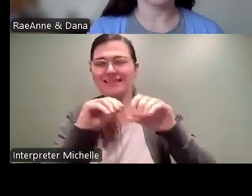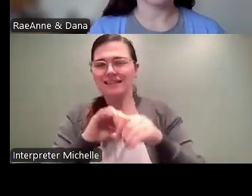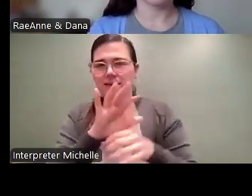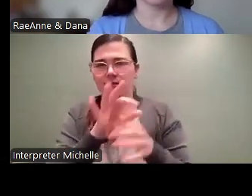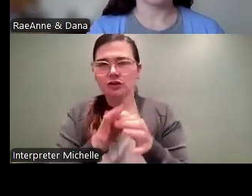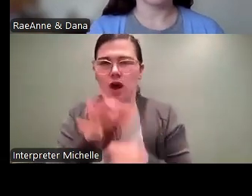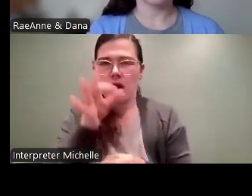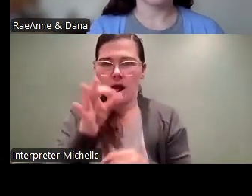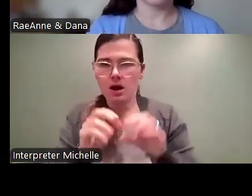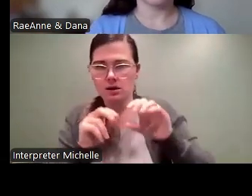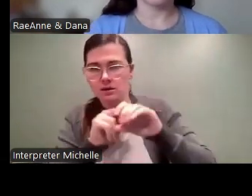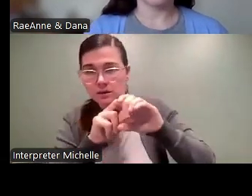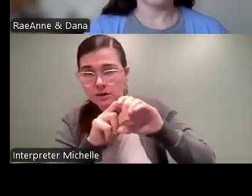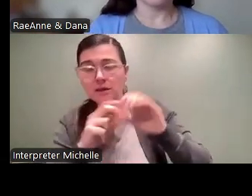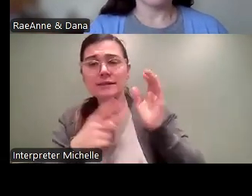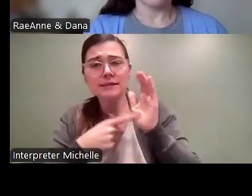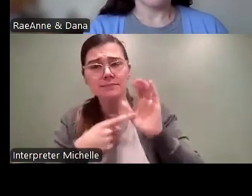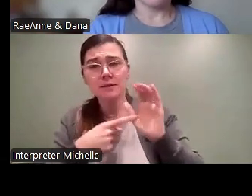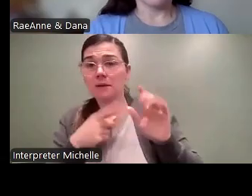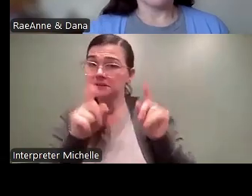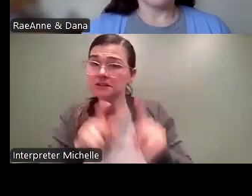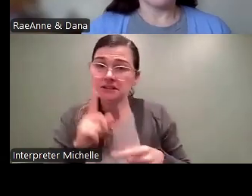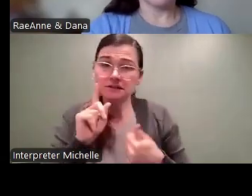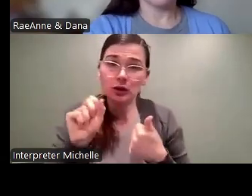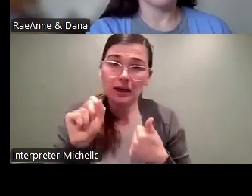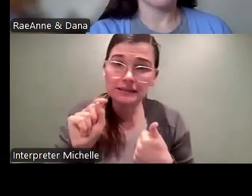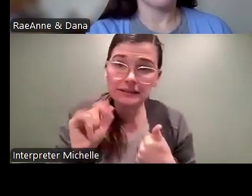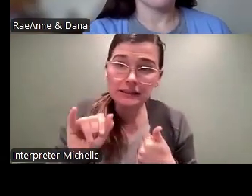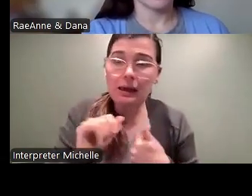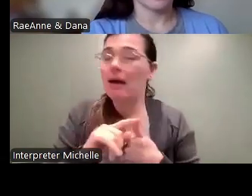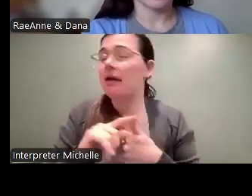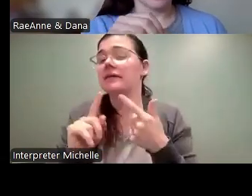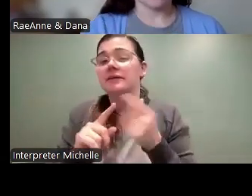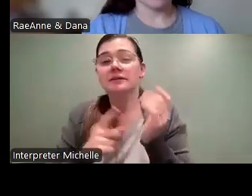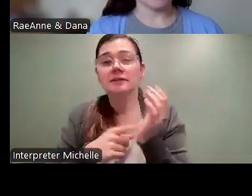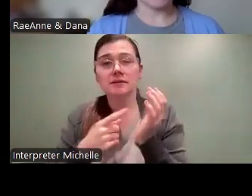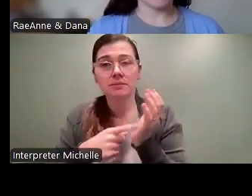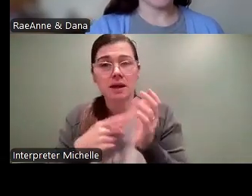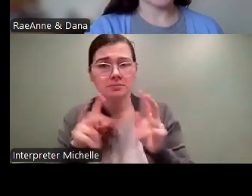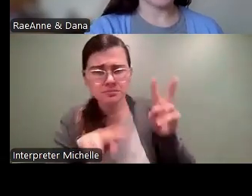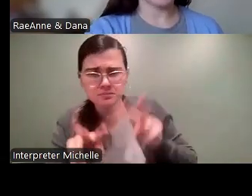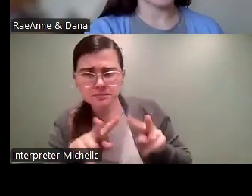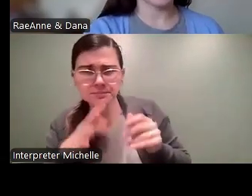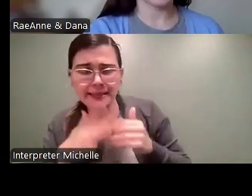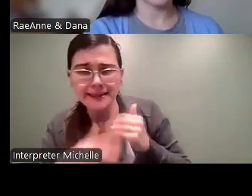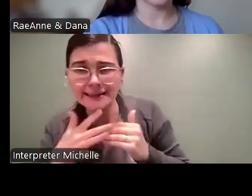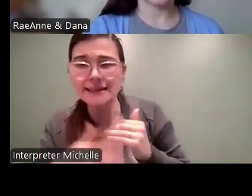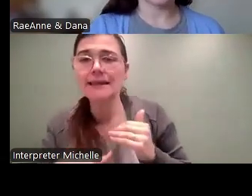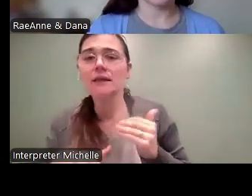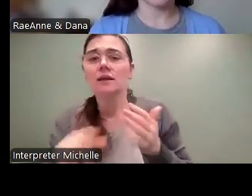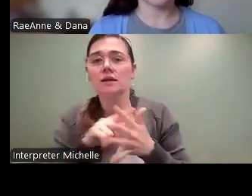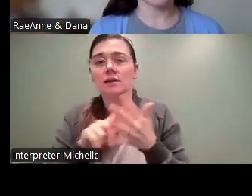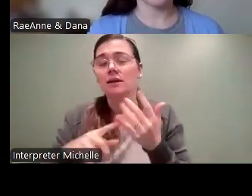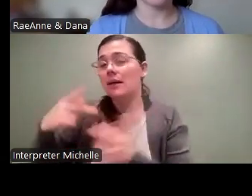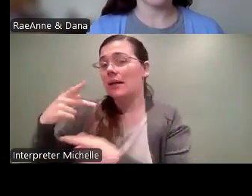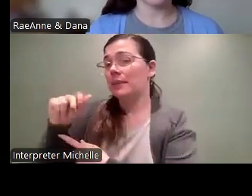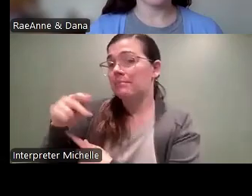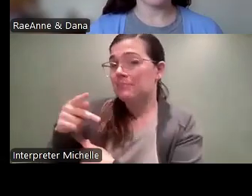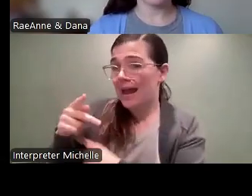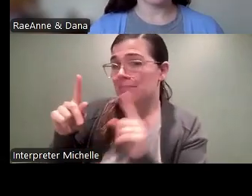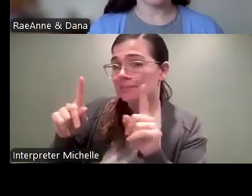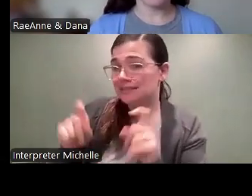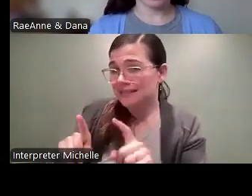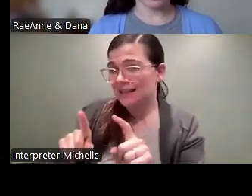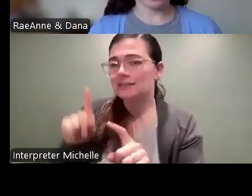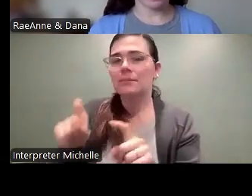test for sexually transmitted infections, to assess for bleeding, etc. The pap test is done during a speculum